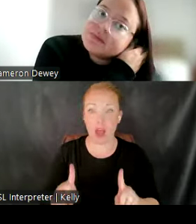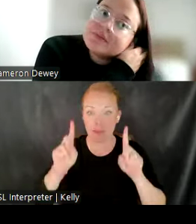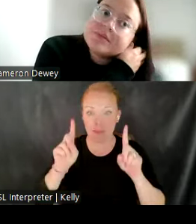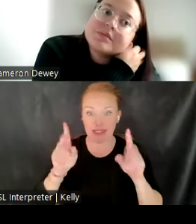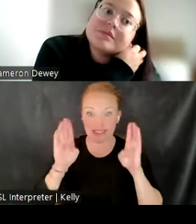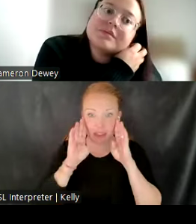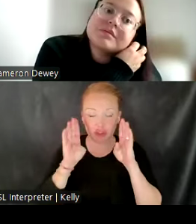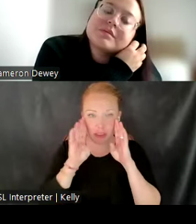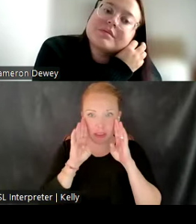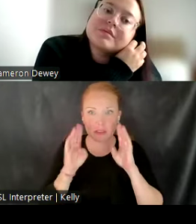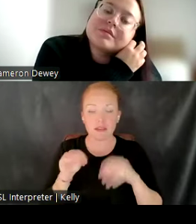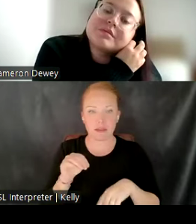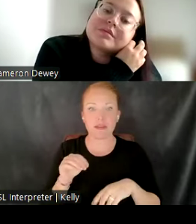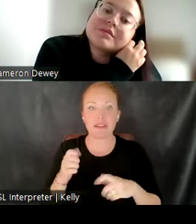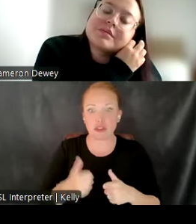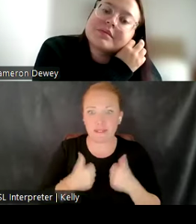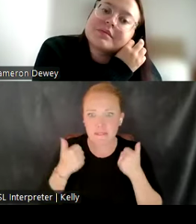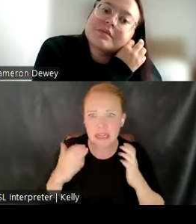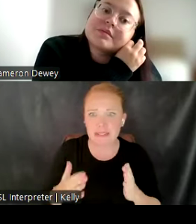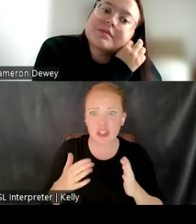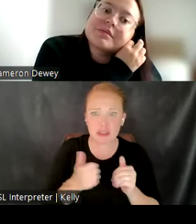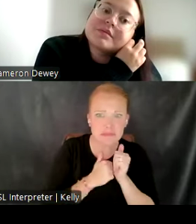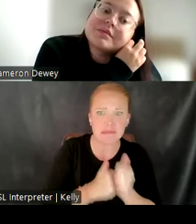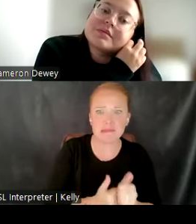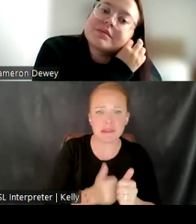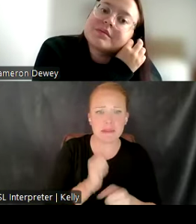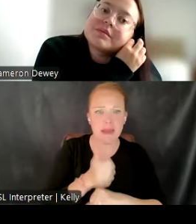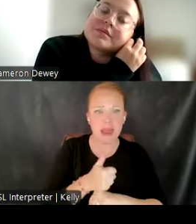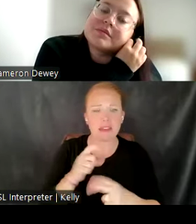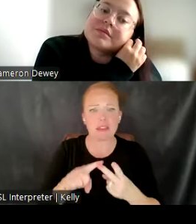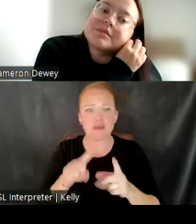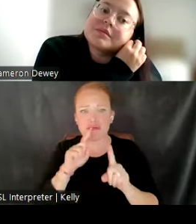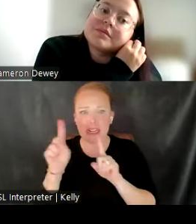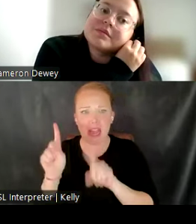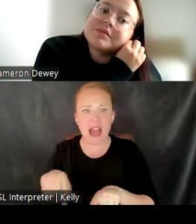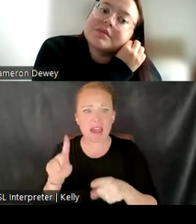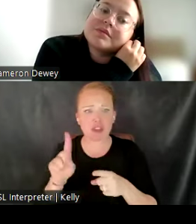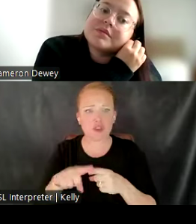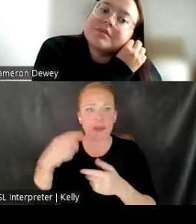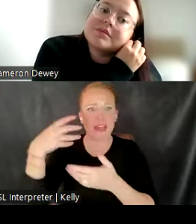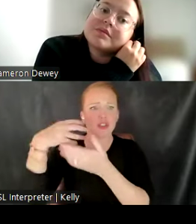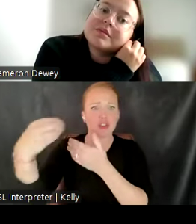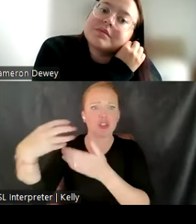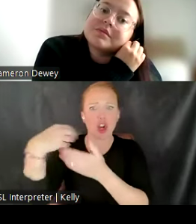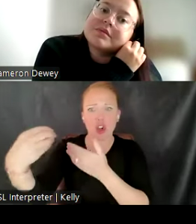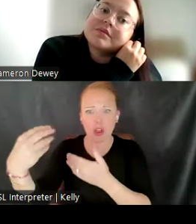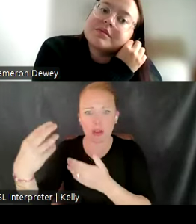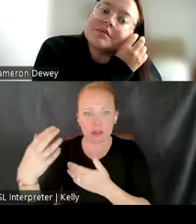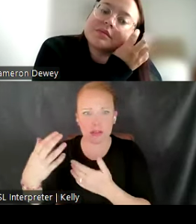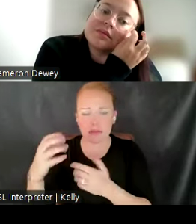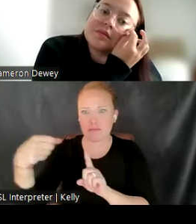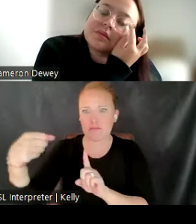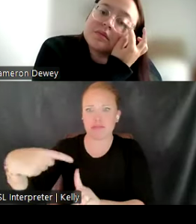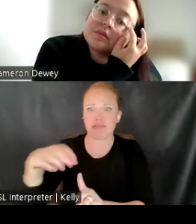be the survival based, the reacting to external stimuli, whereas the top